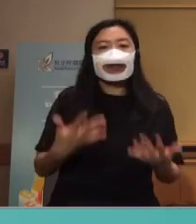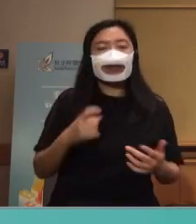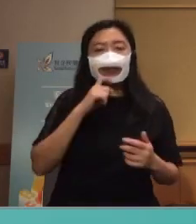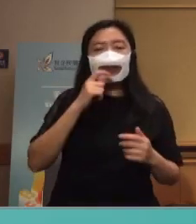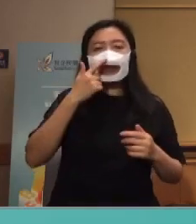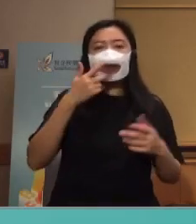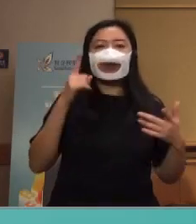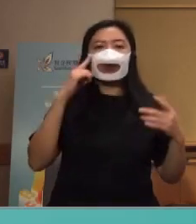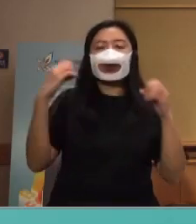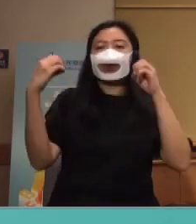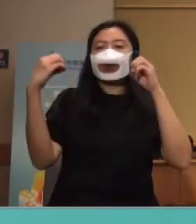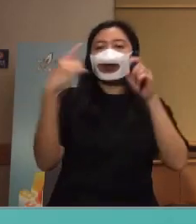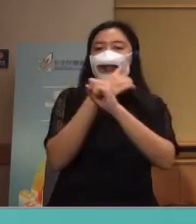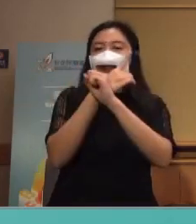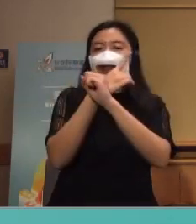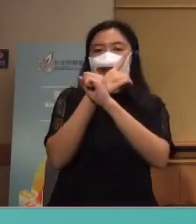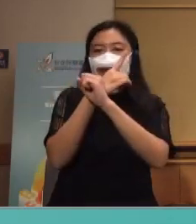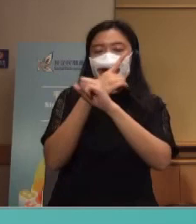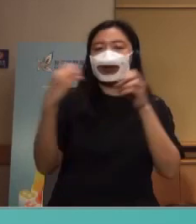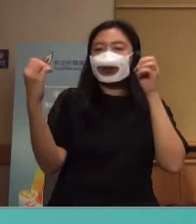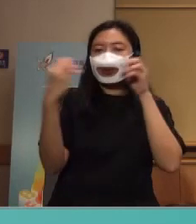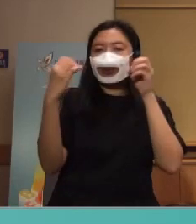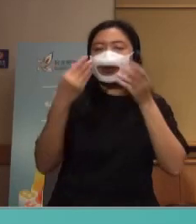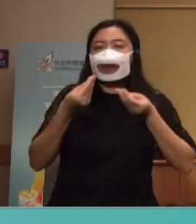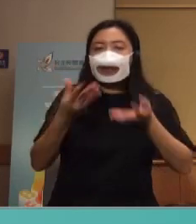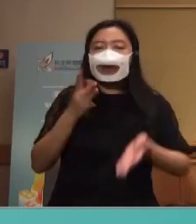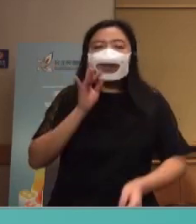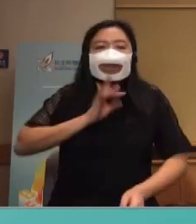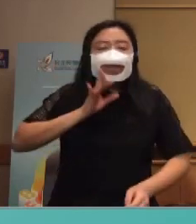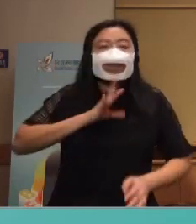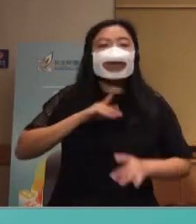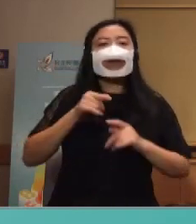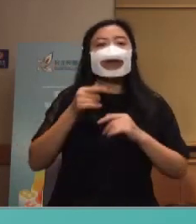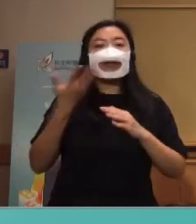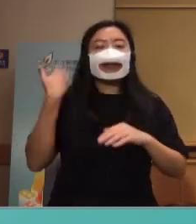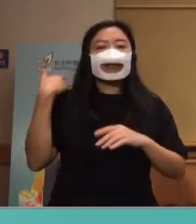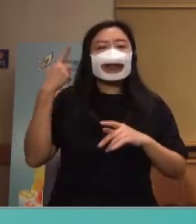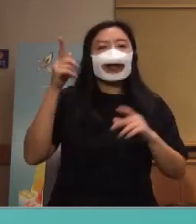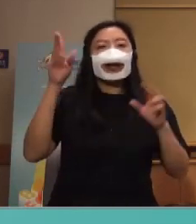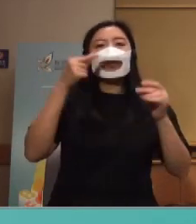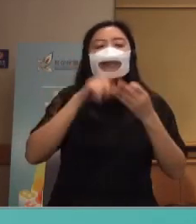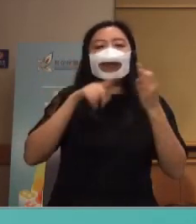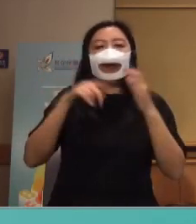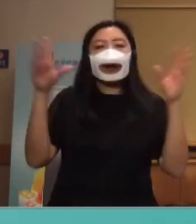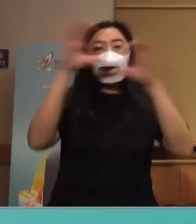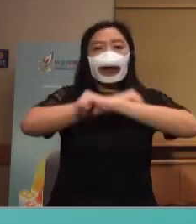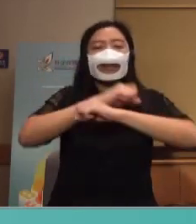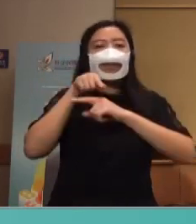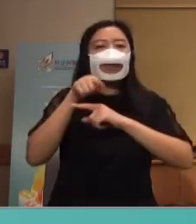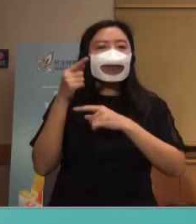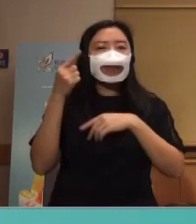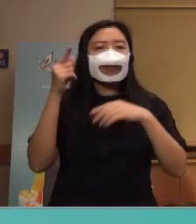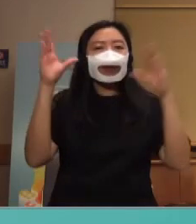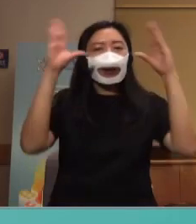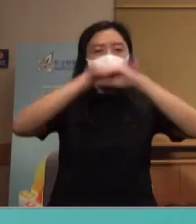experience, you might not have heard of it, but dialogue in the dark. I'm sure you've heard of it. So this experience that brings people to go through a